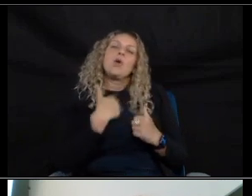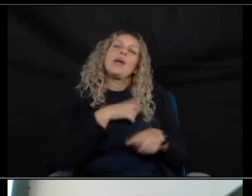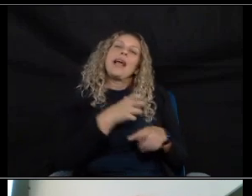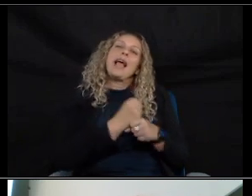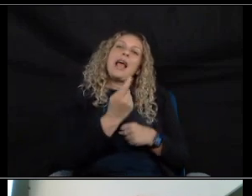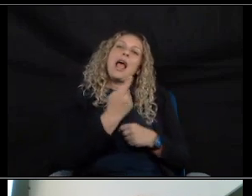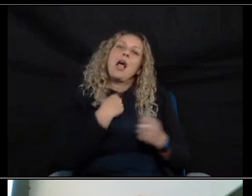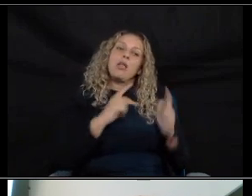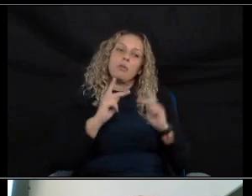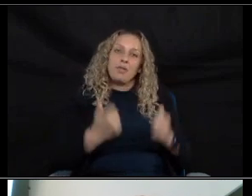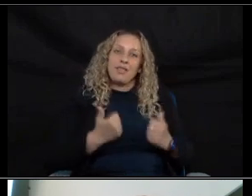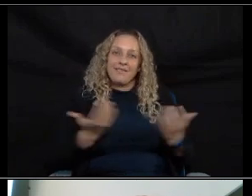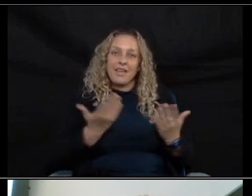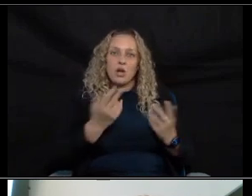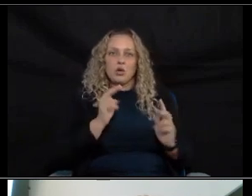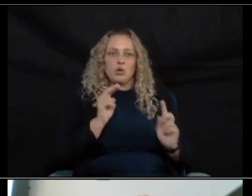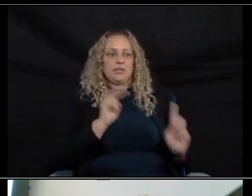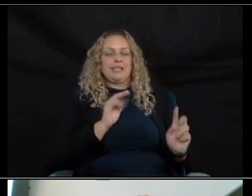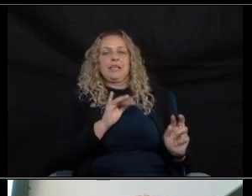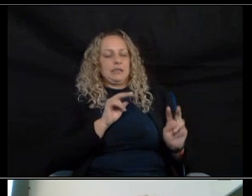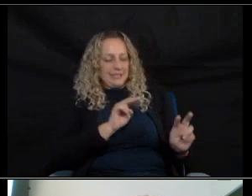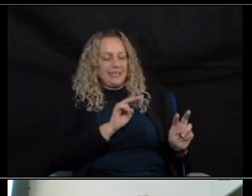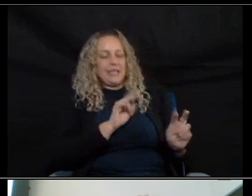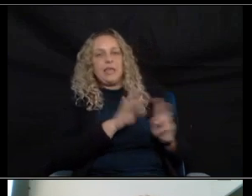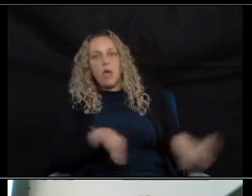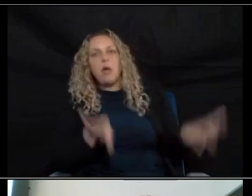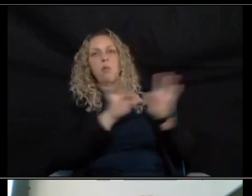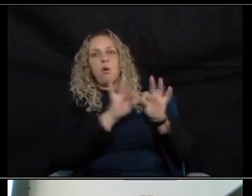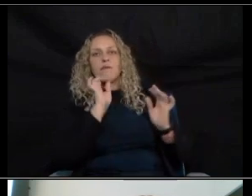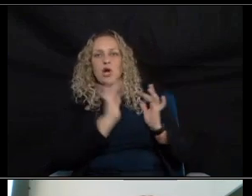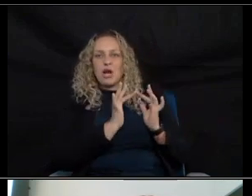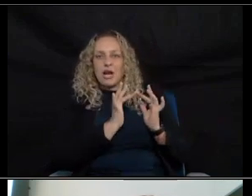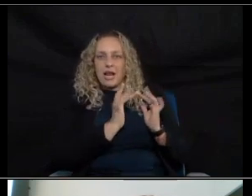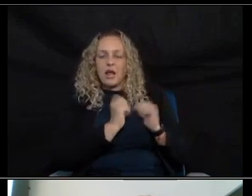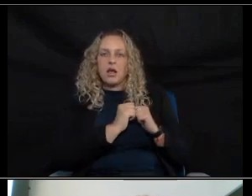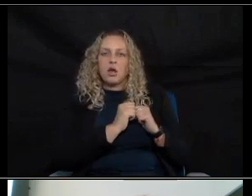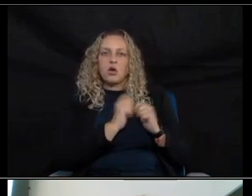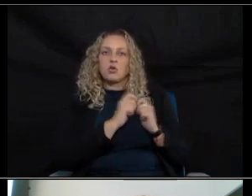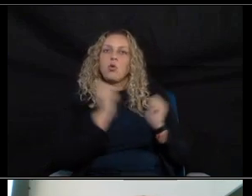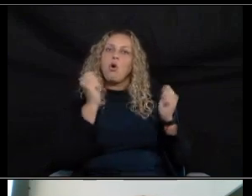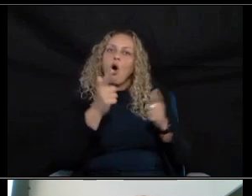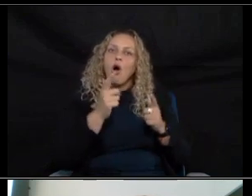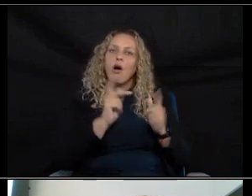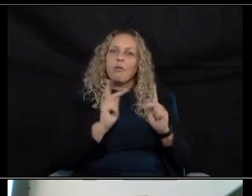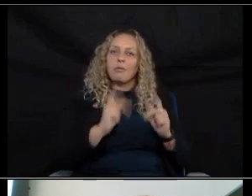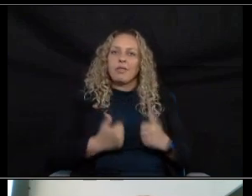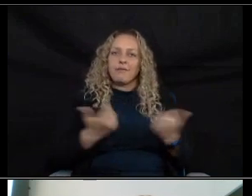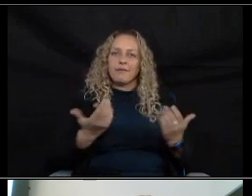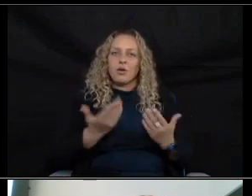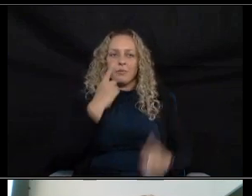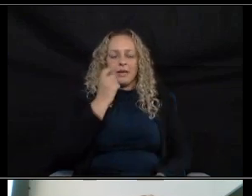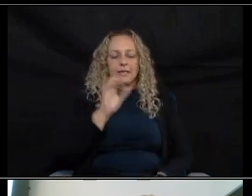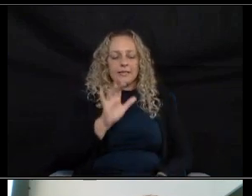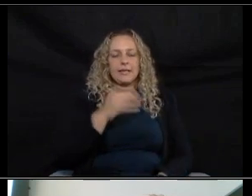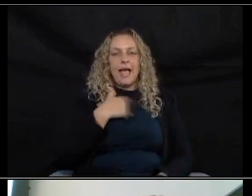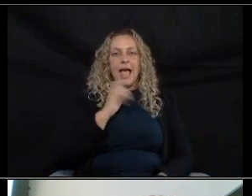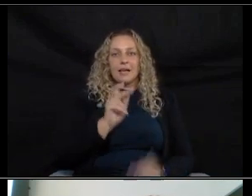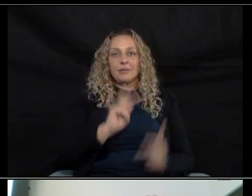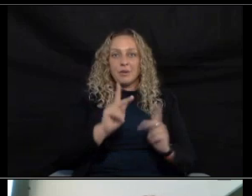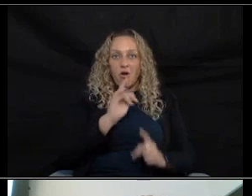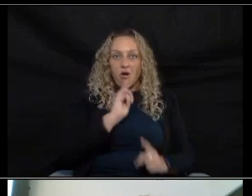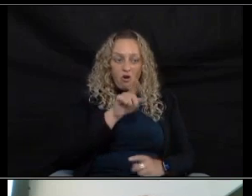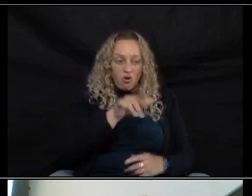our residents here to see the importance of getting internet to all of our residents here, because I ask people, are